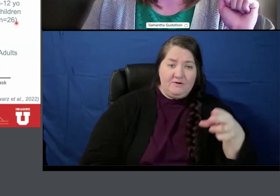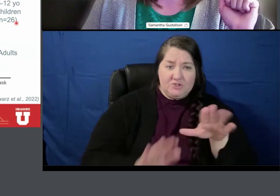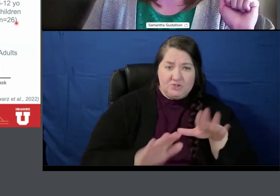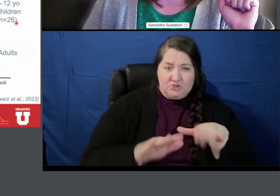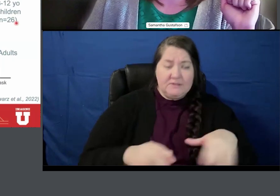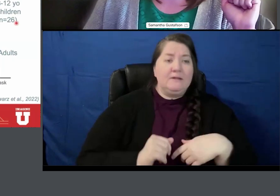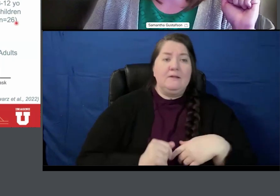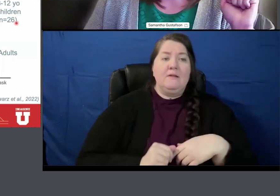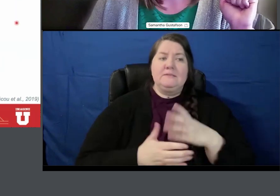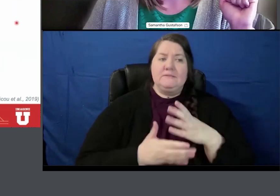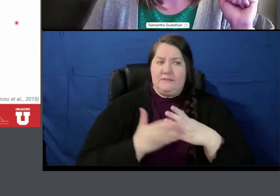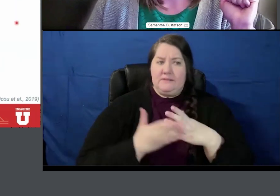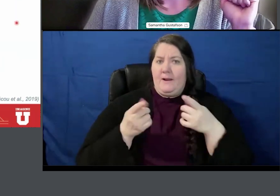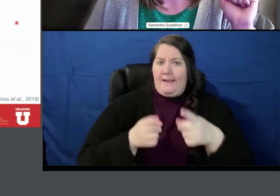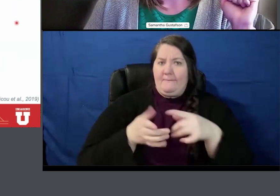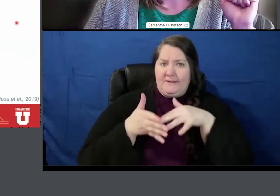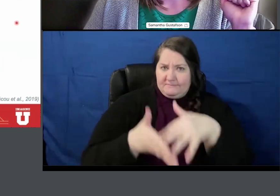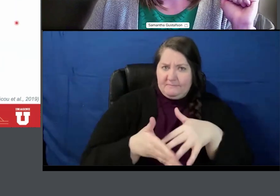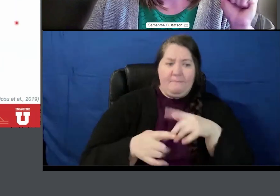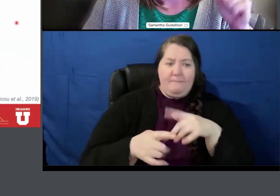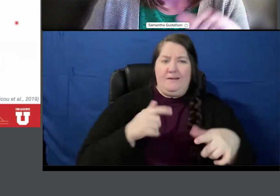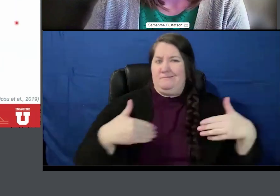not been published yet.